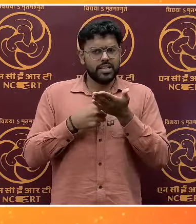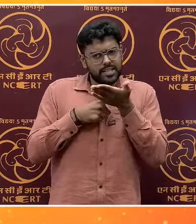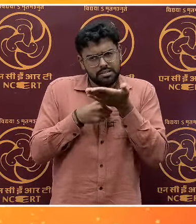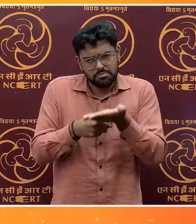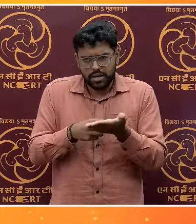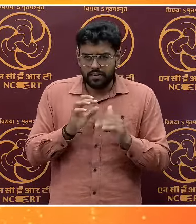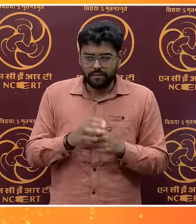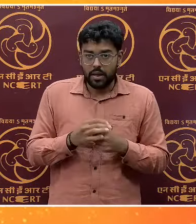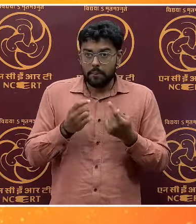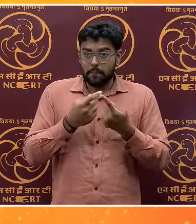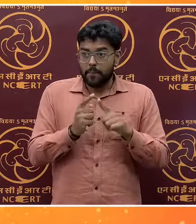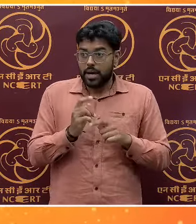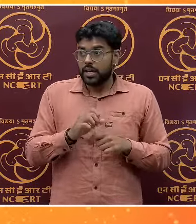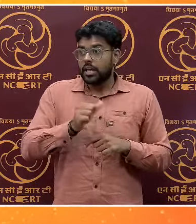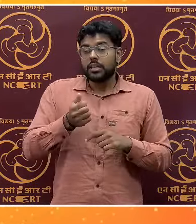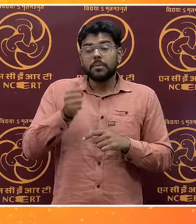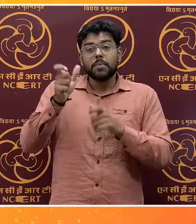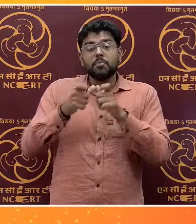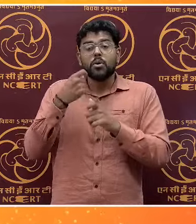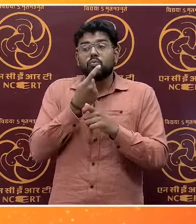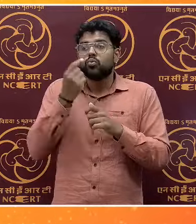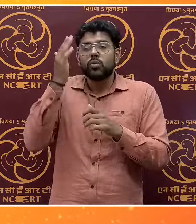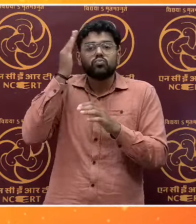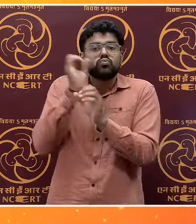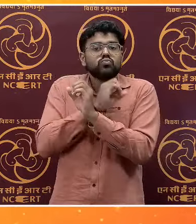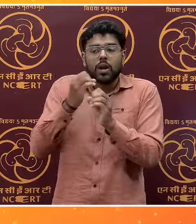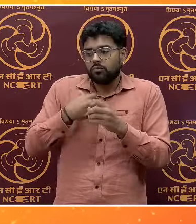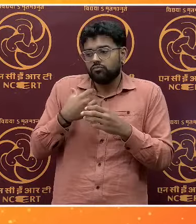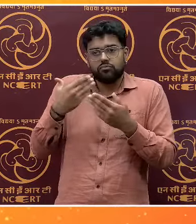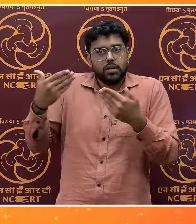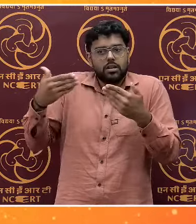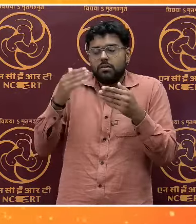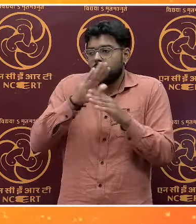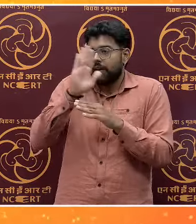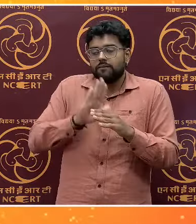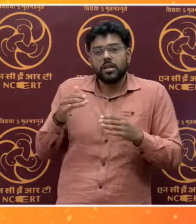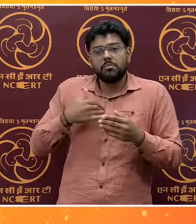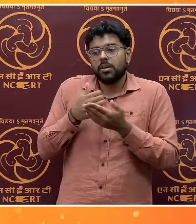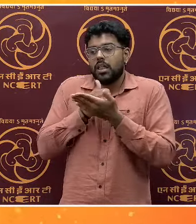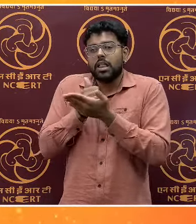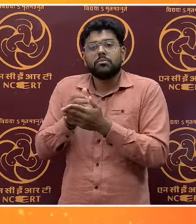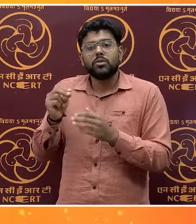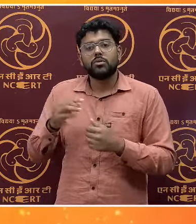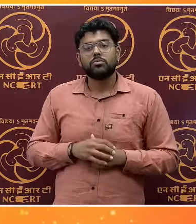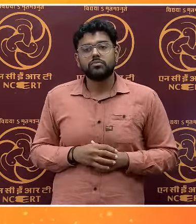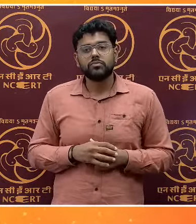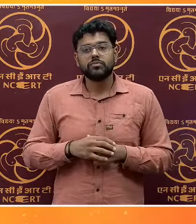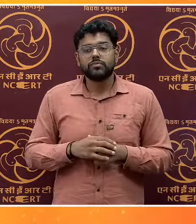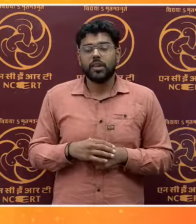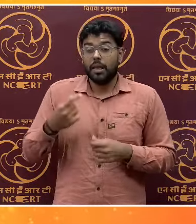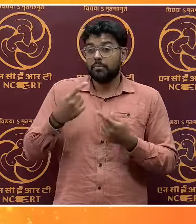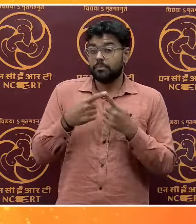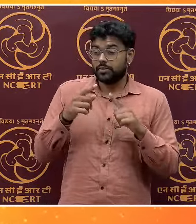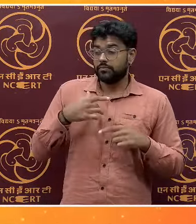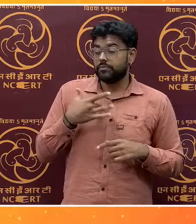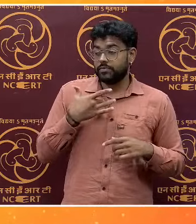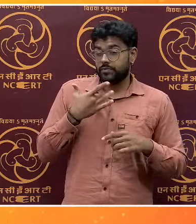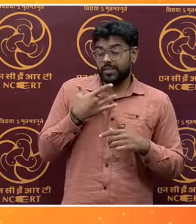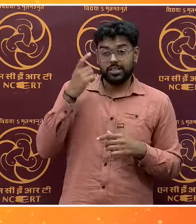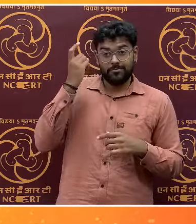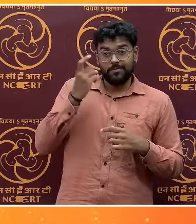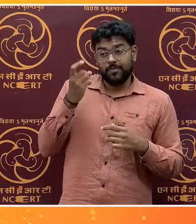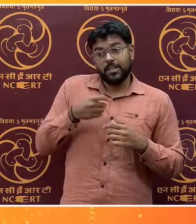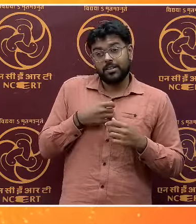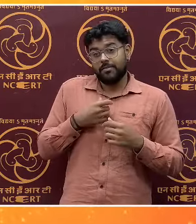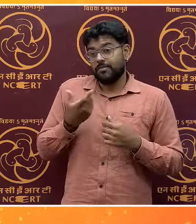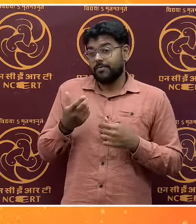but we do not pay respect to the person we don't know, despite of their age. I think here we must follow the